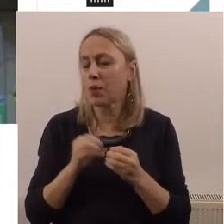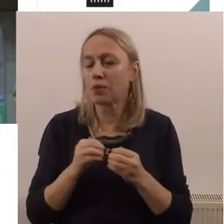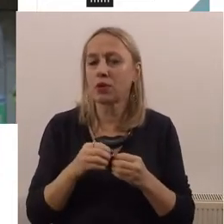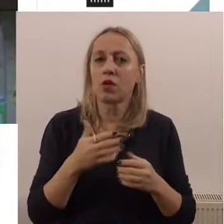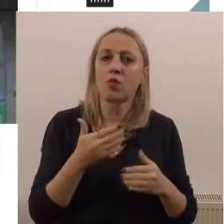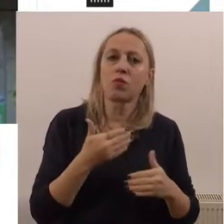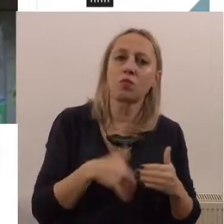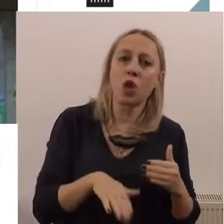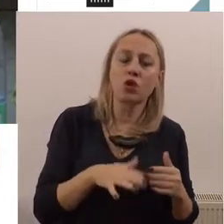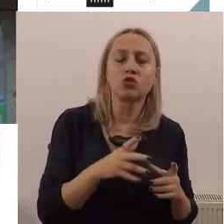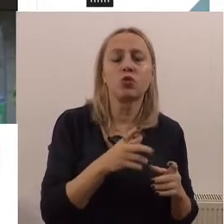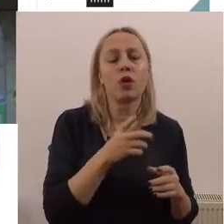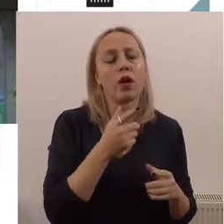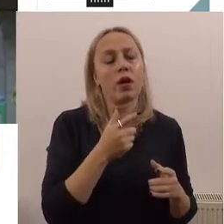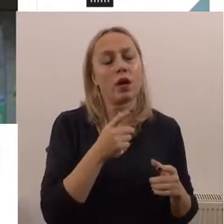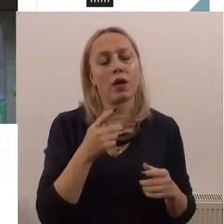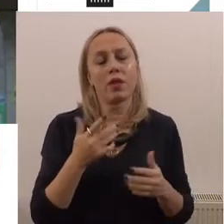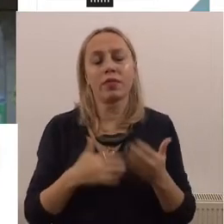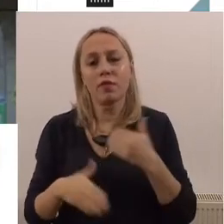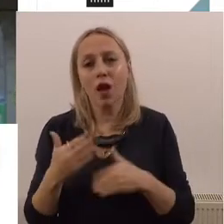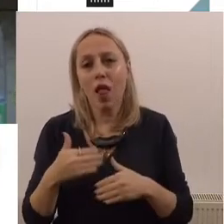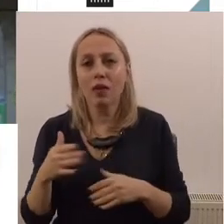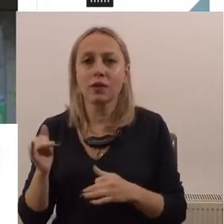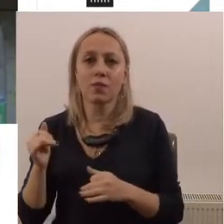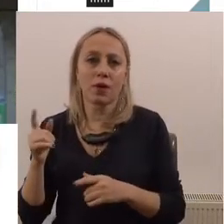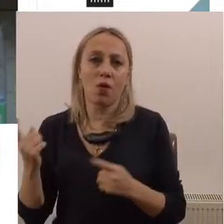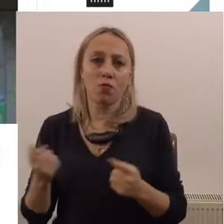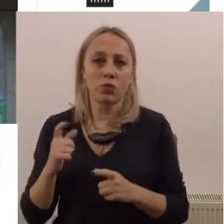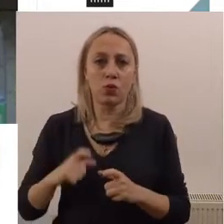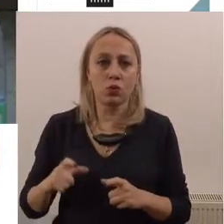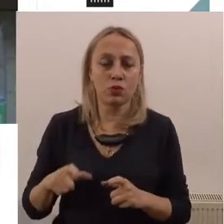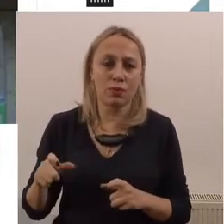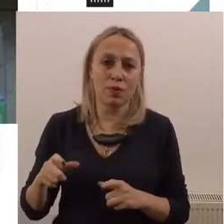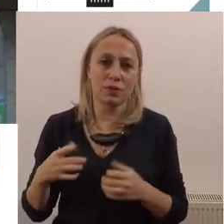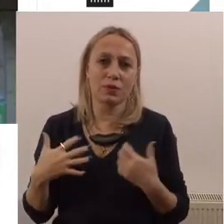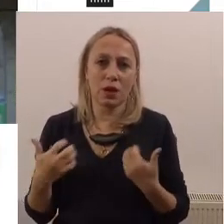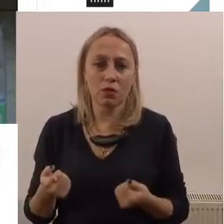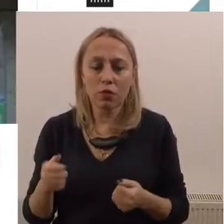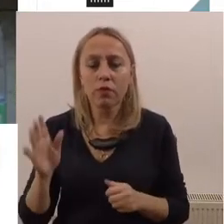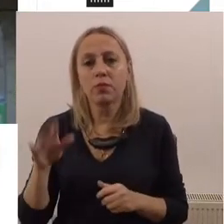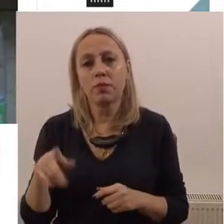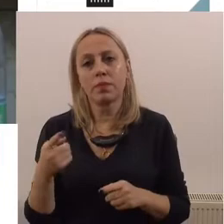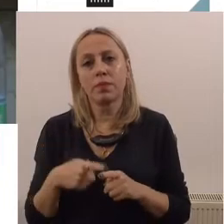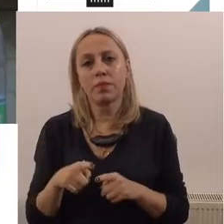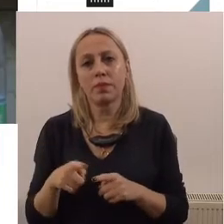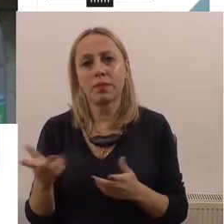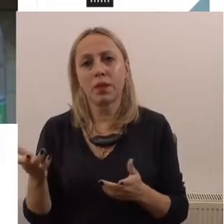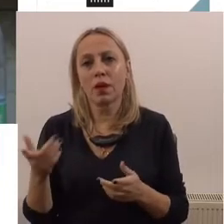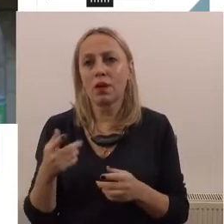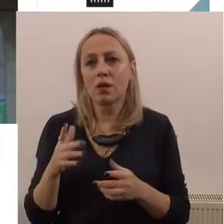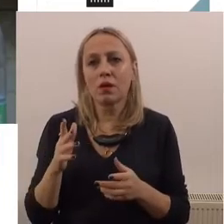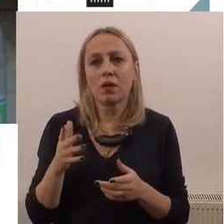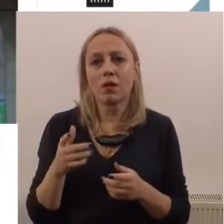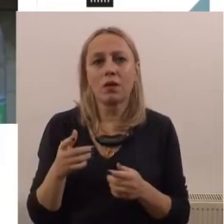well, there is still a big gap between people with disabilities and without. Still there are some barriers. I wouldn't say these are